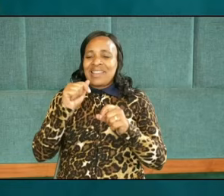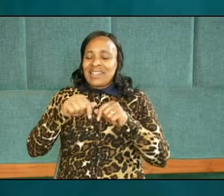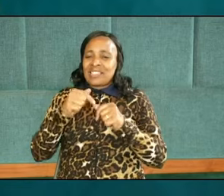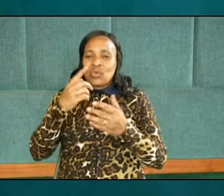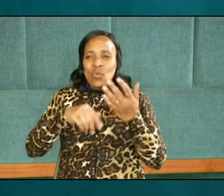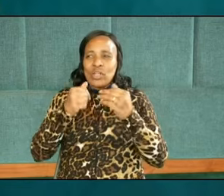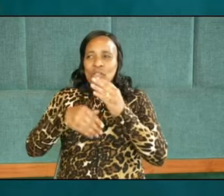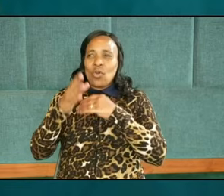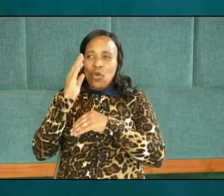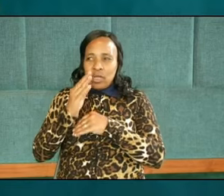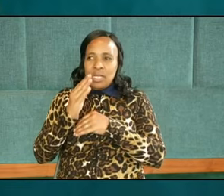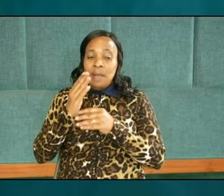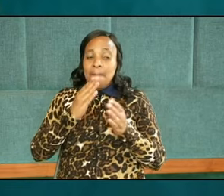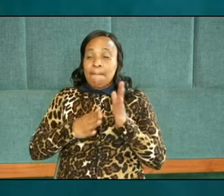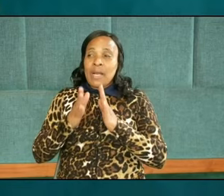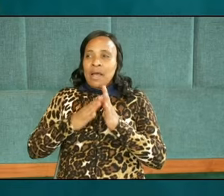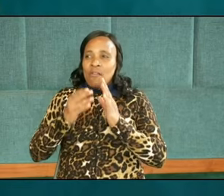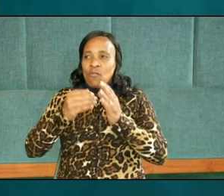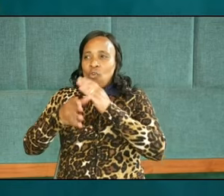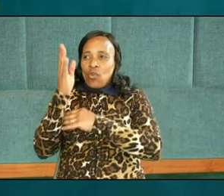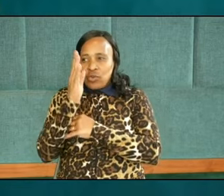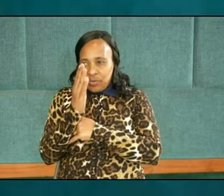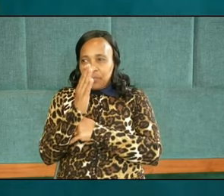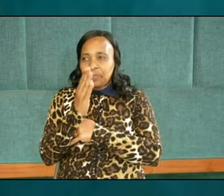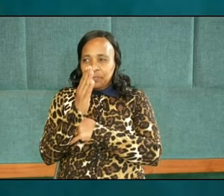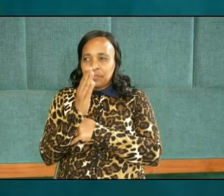God, and that should be our plan as well.